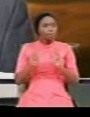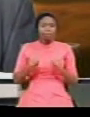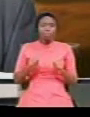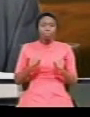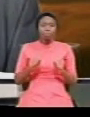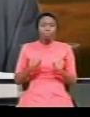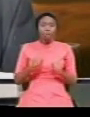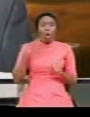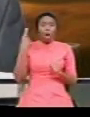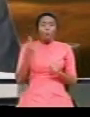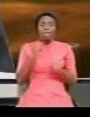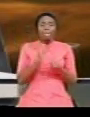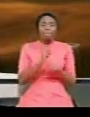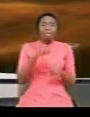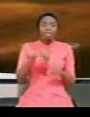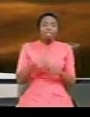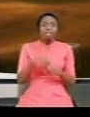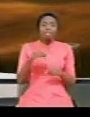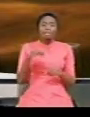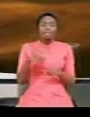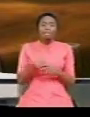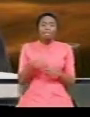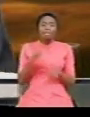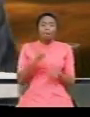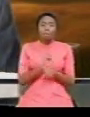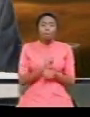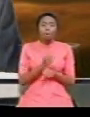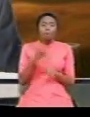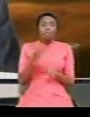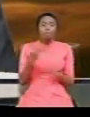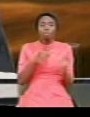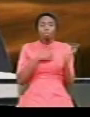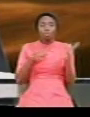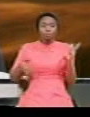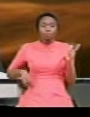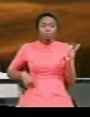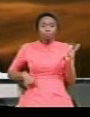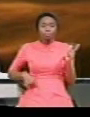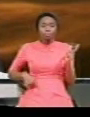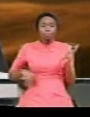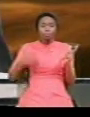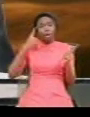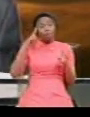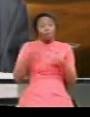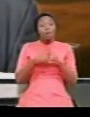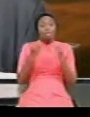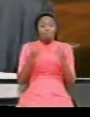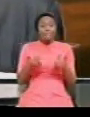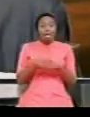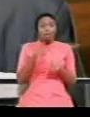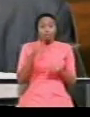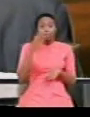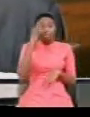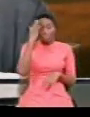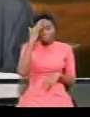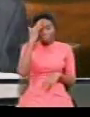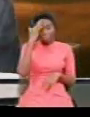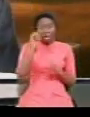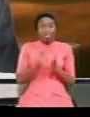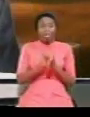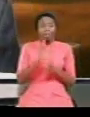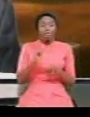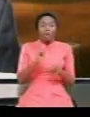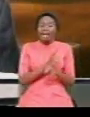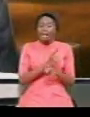unmovable, always abounding in the work of the Lord. For as much as ye know that